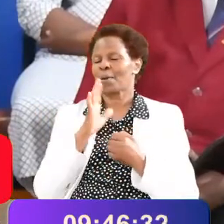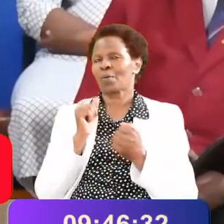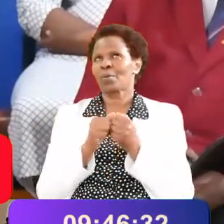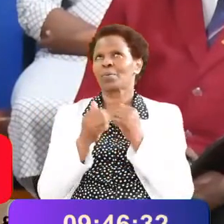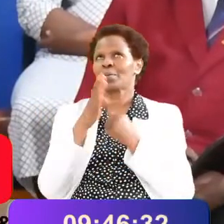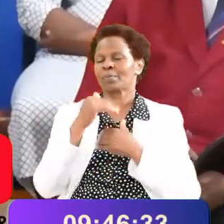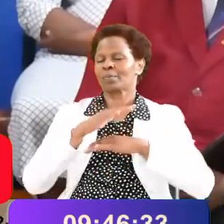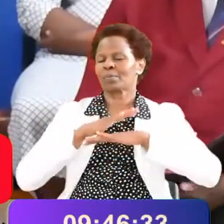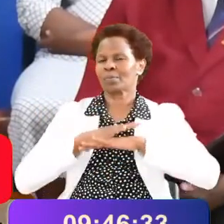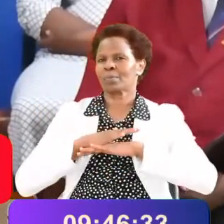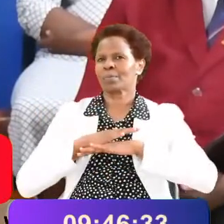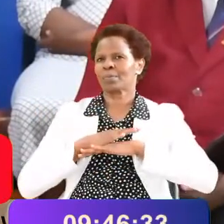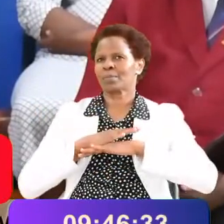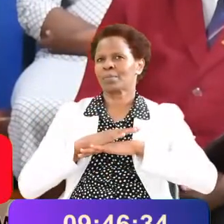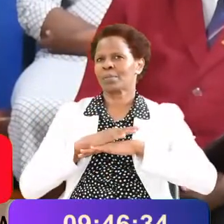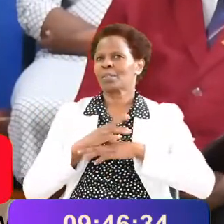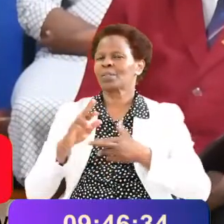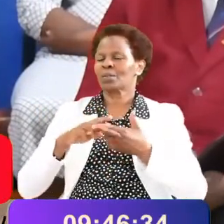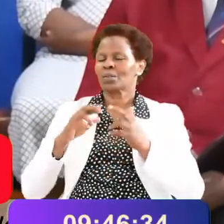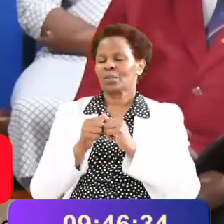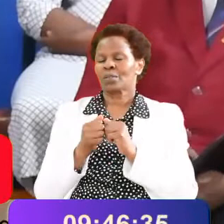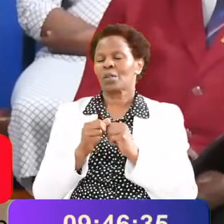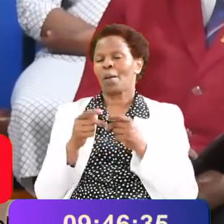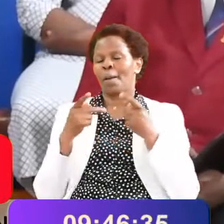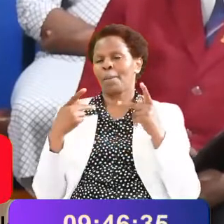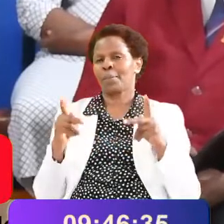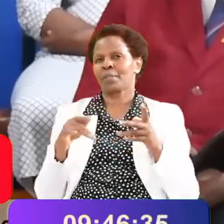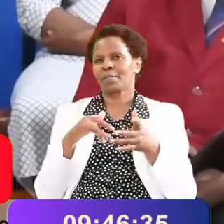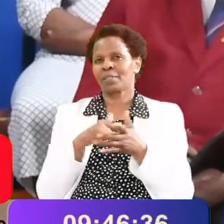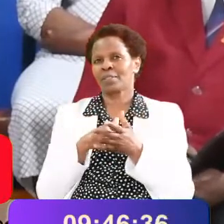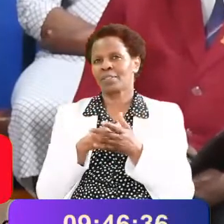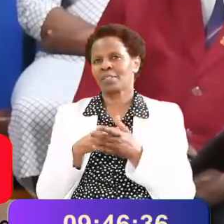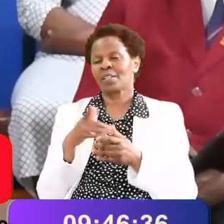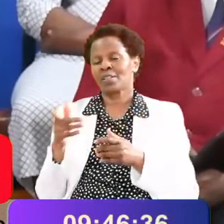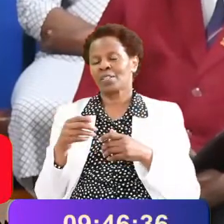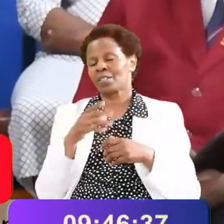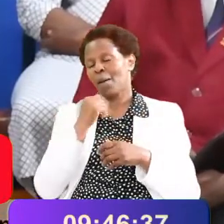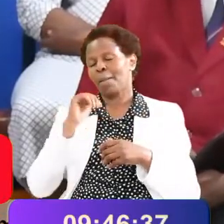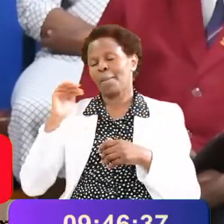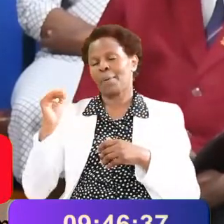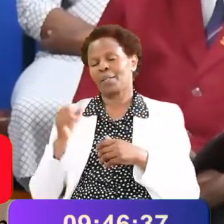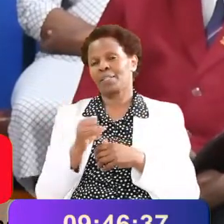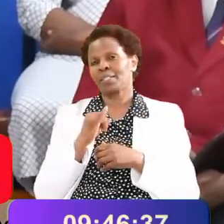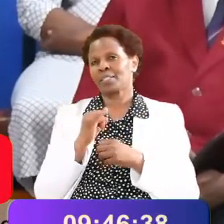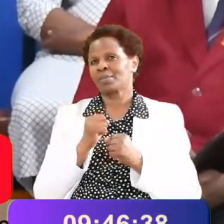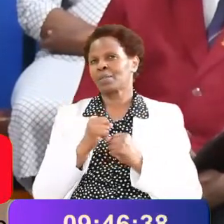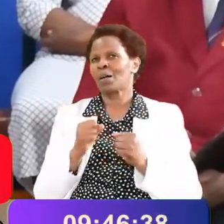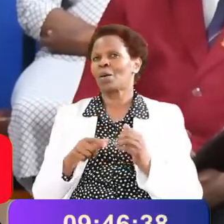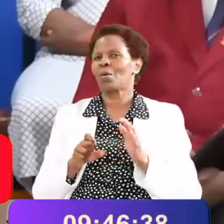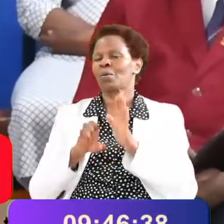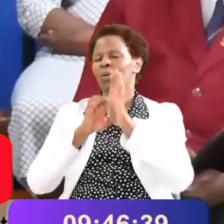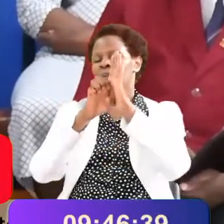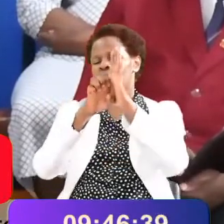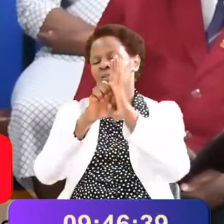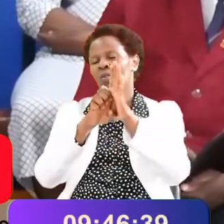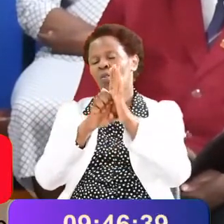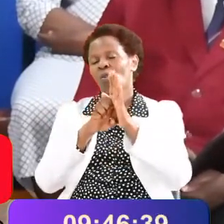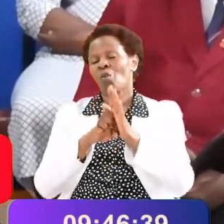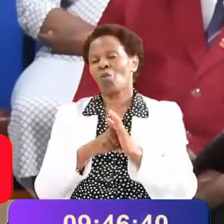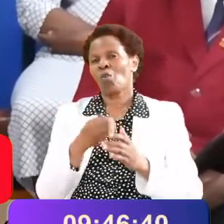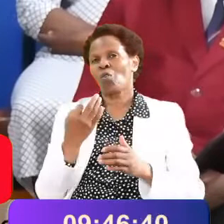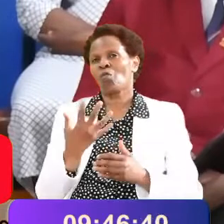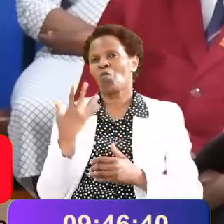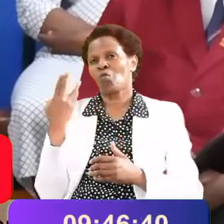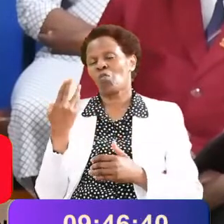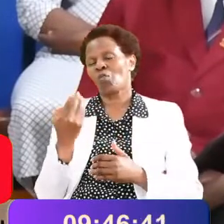contentment, reconciliation and peace, that Joseph is a great example of the four things that we have